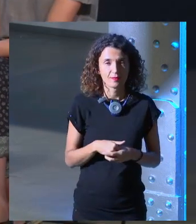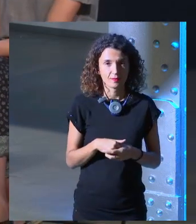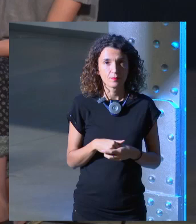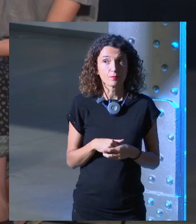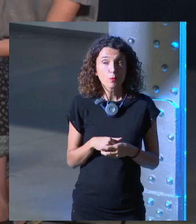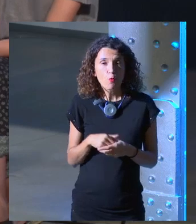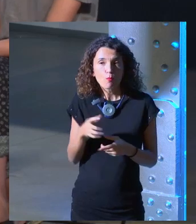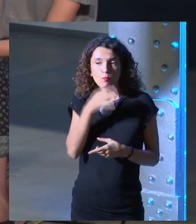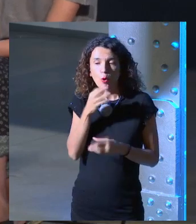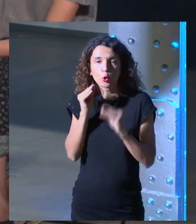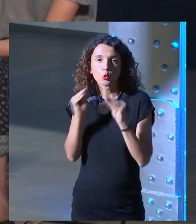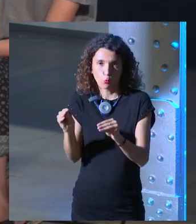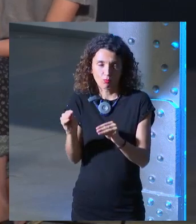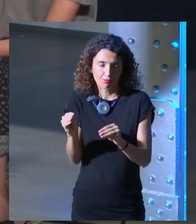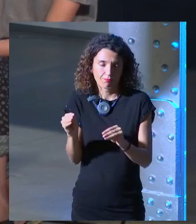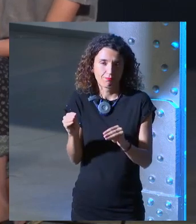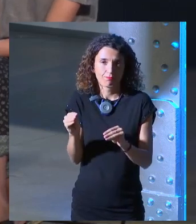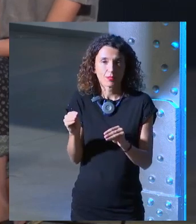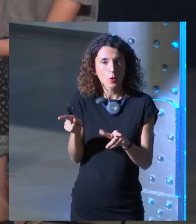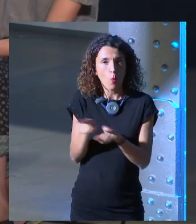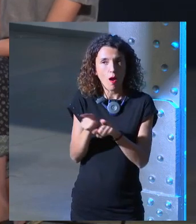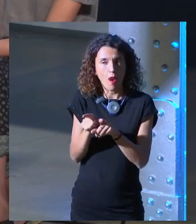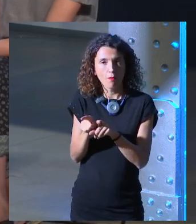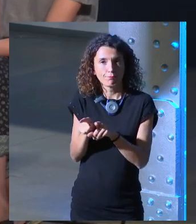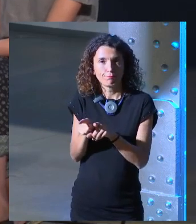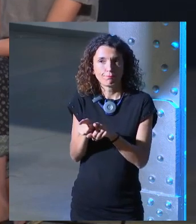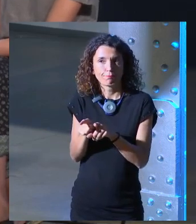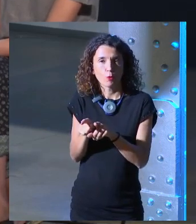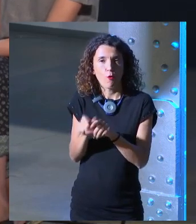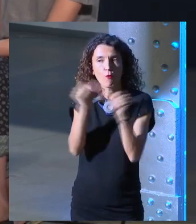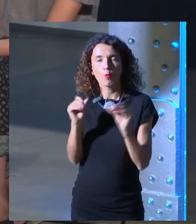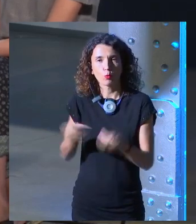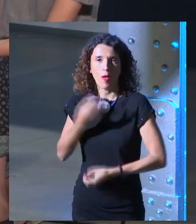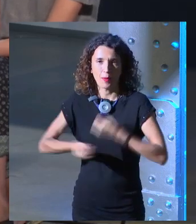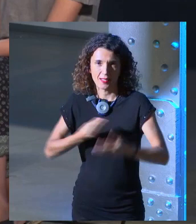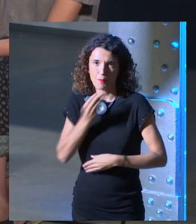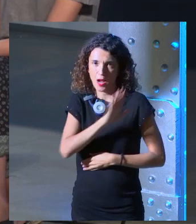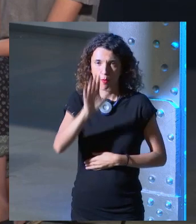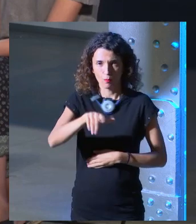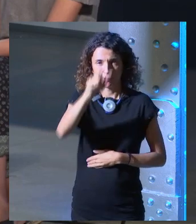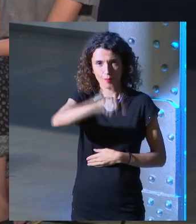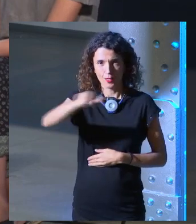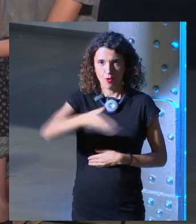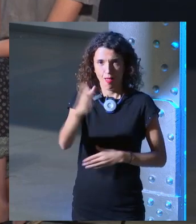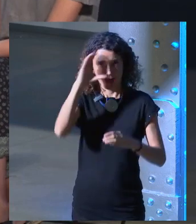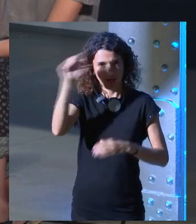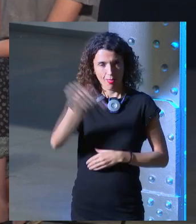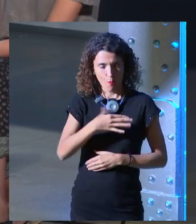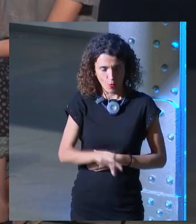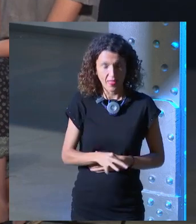is about listening to her own words, which is the best way of putting her